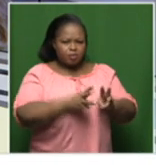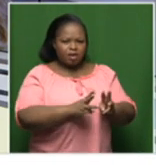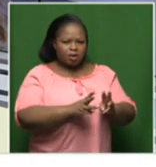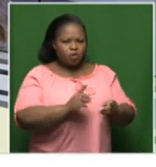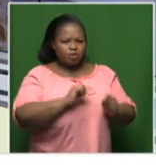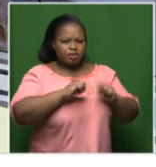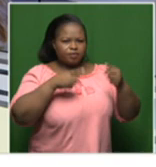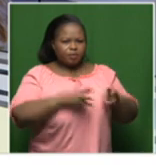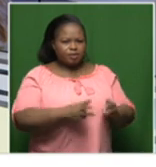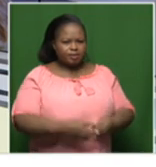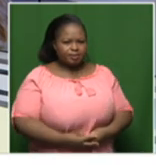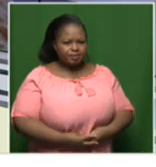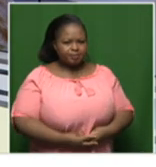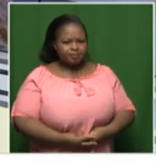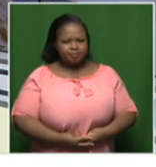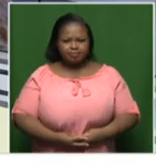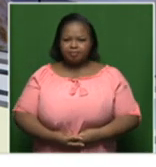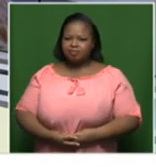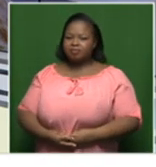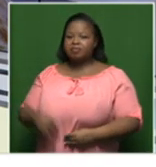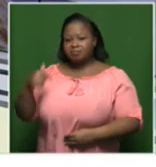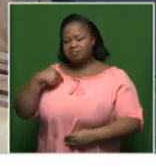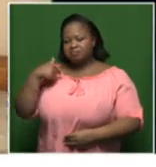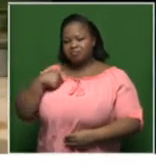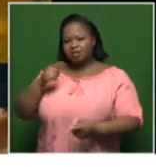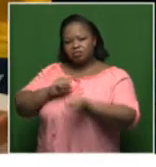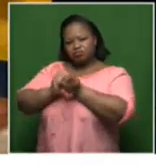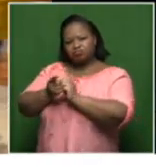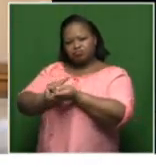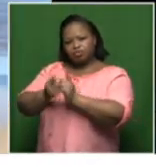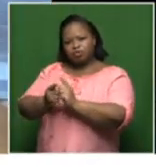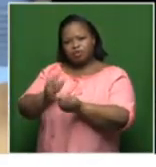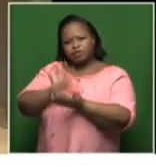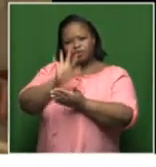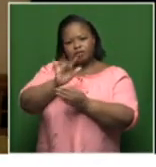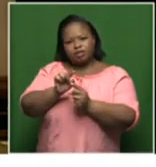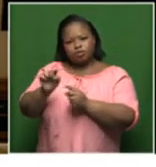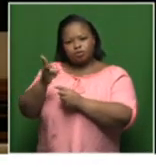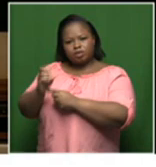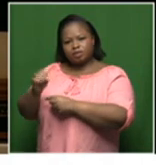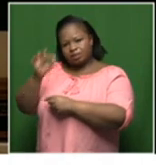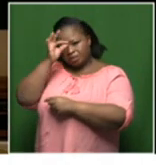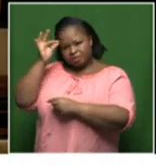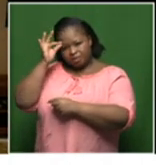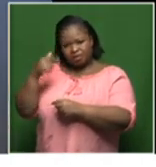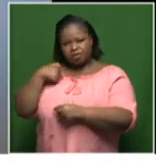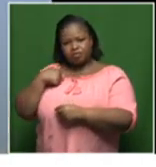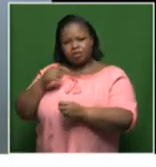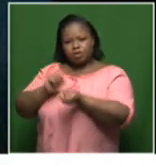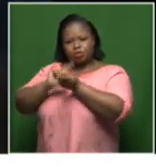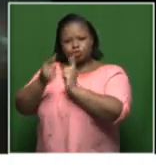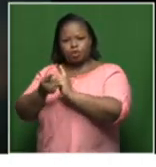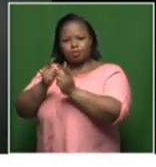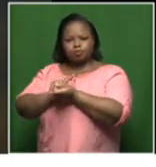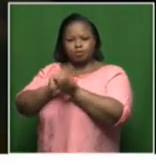time? No, I did alternate. So about every 15 to 20 minutes, I would swap directions. So that